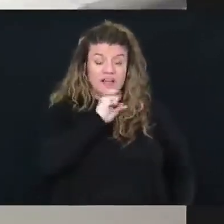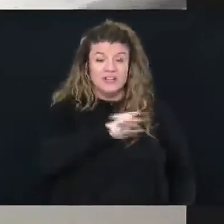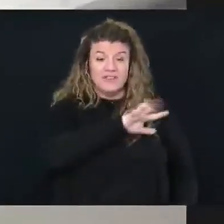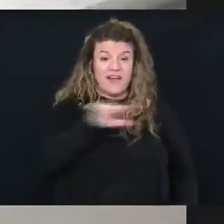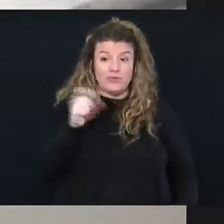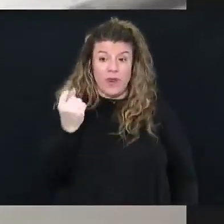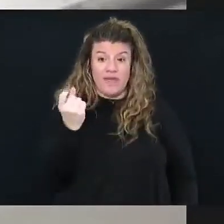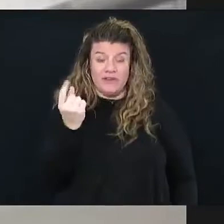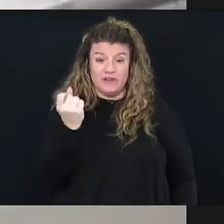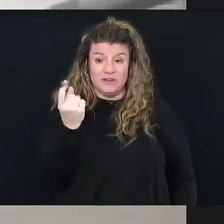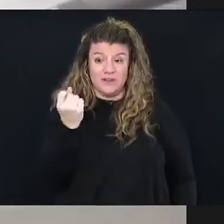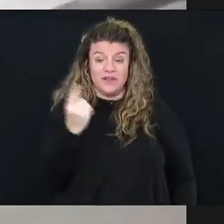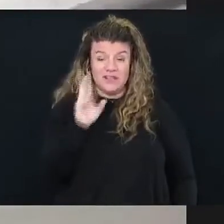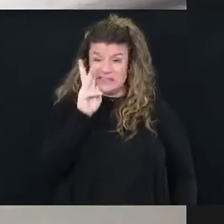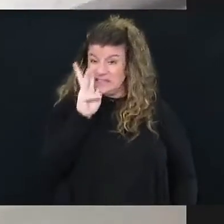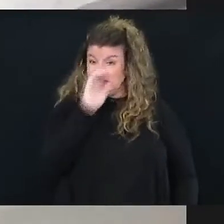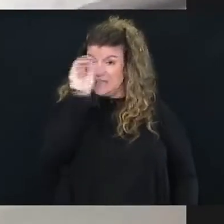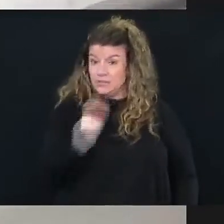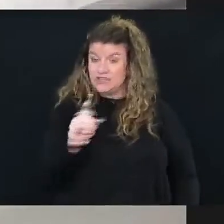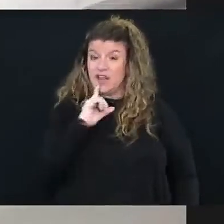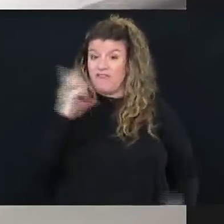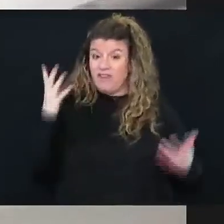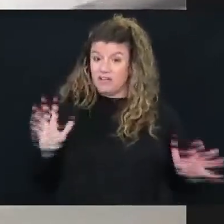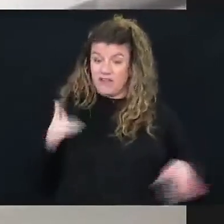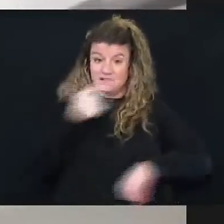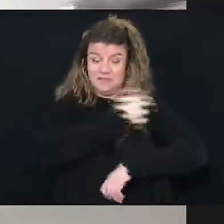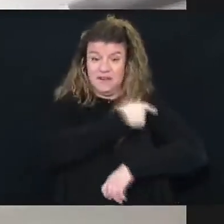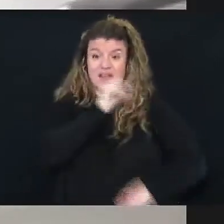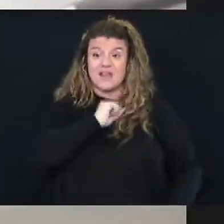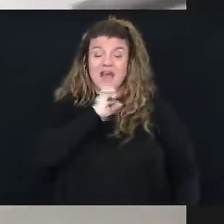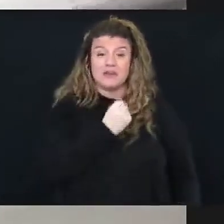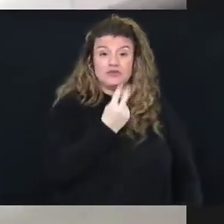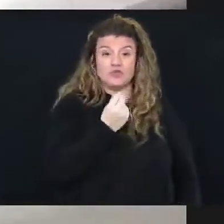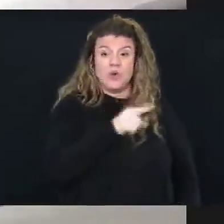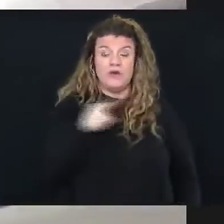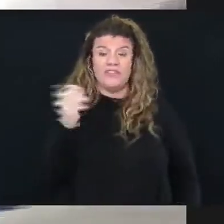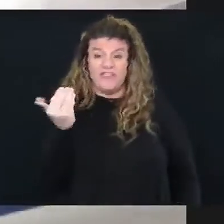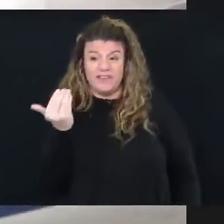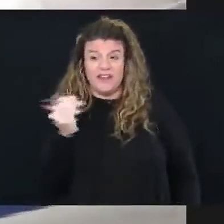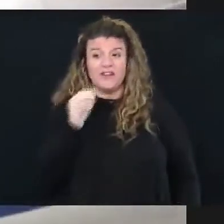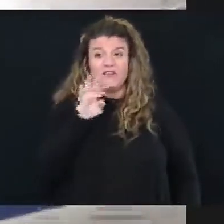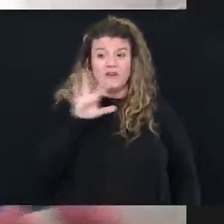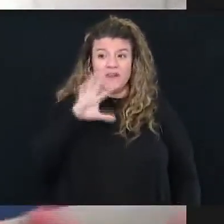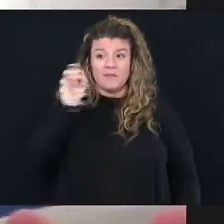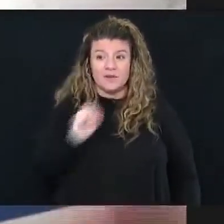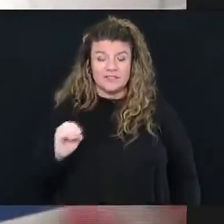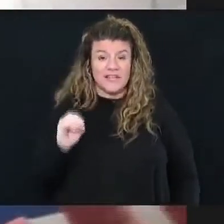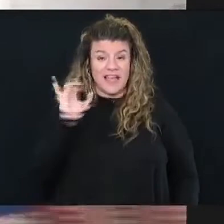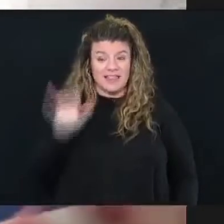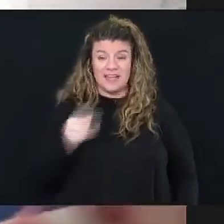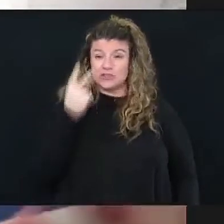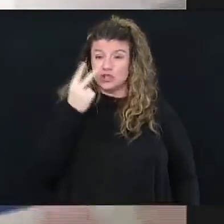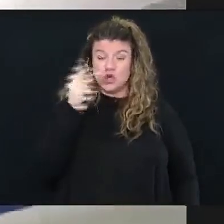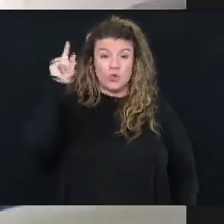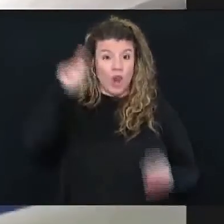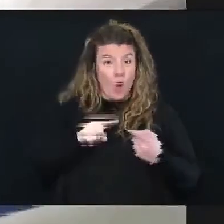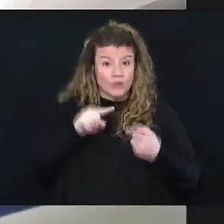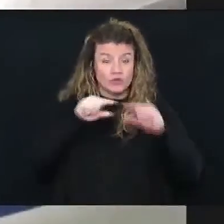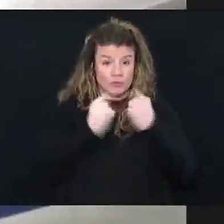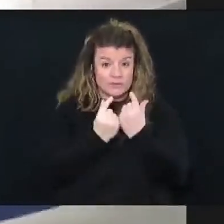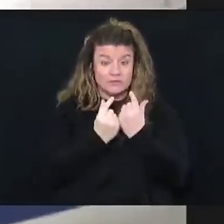through 11. Only 16% are vaccinated. Ages 12 to 15, 45% vaccinated. Those are the two lowest age